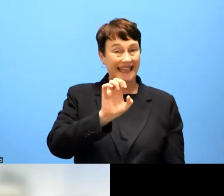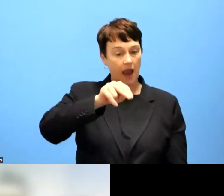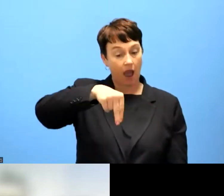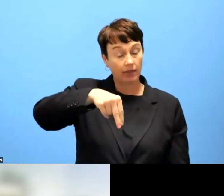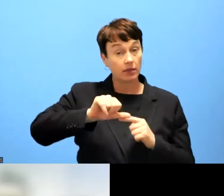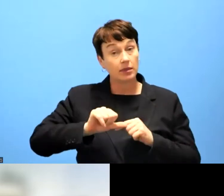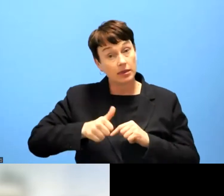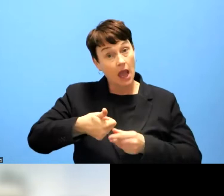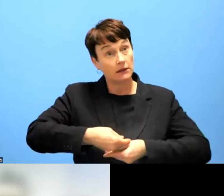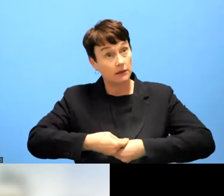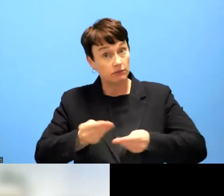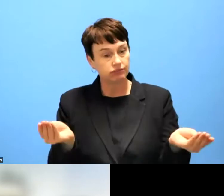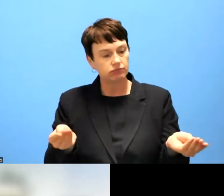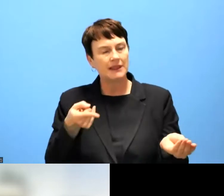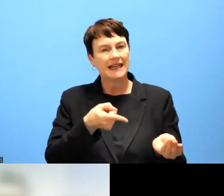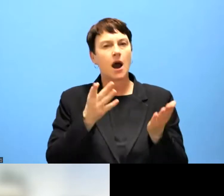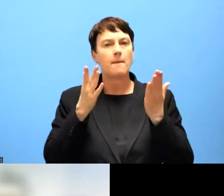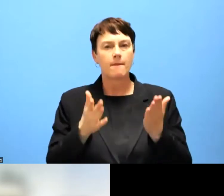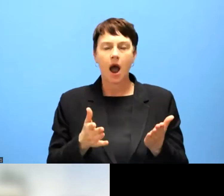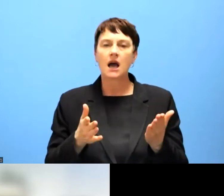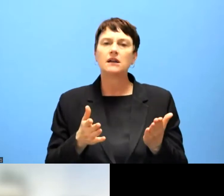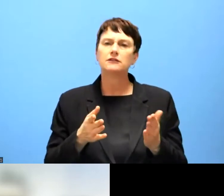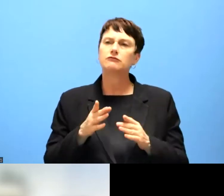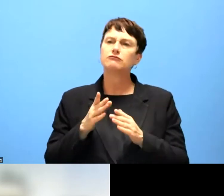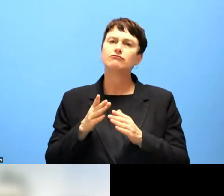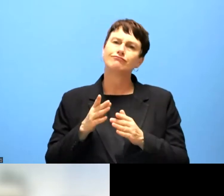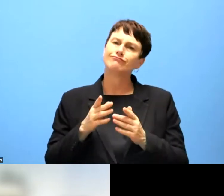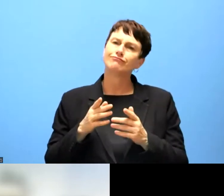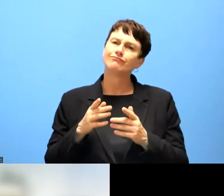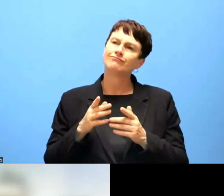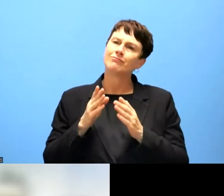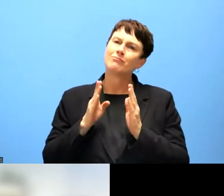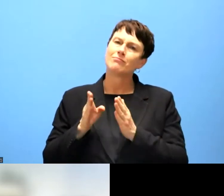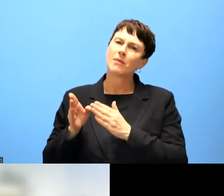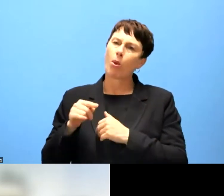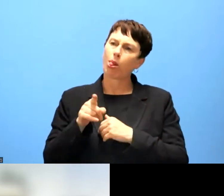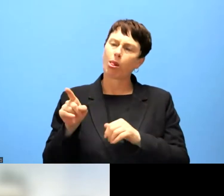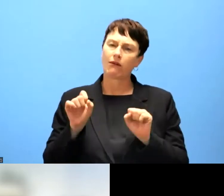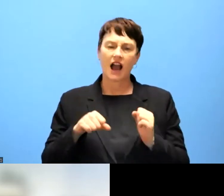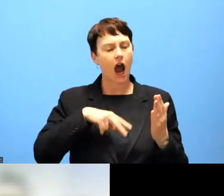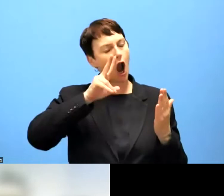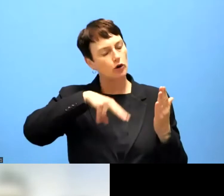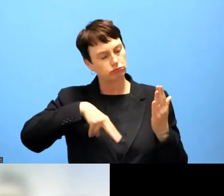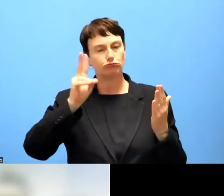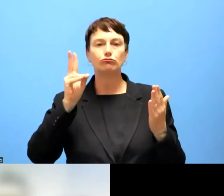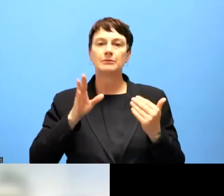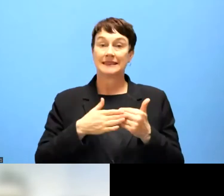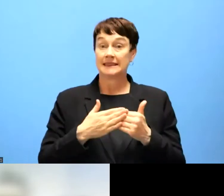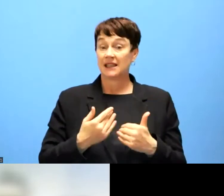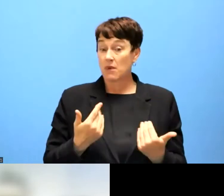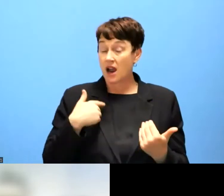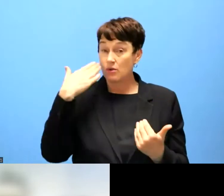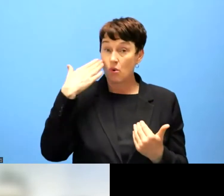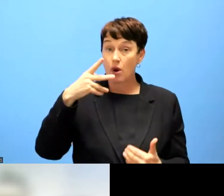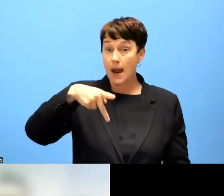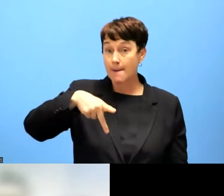easier to use. And I also want to highlight that Klaus-Peter and his team has made fantastic work in